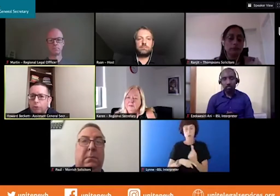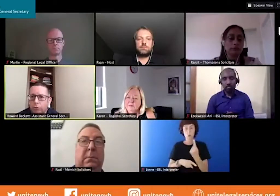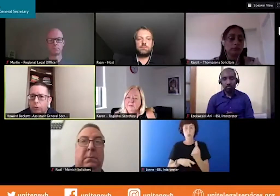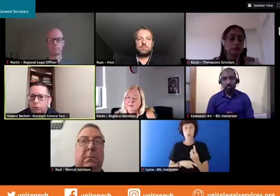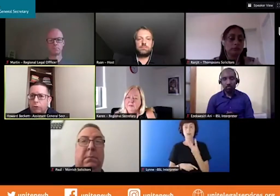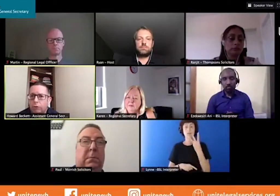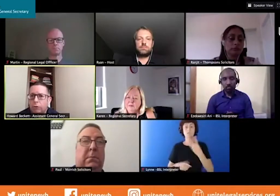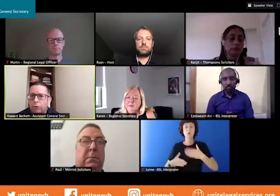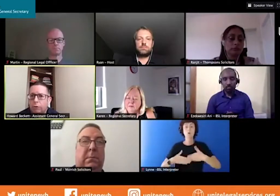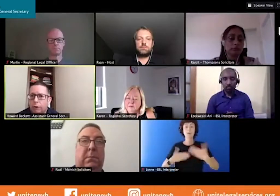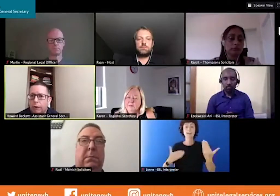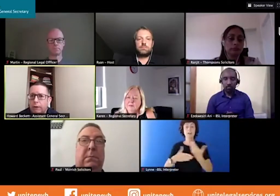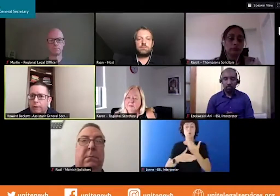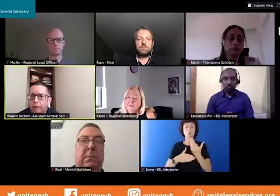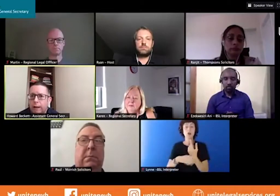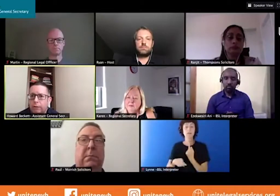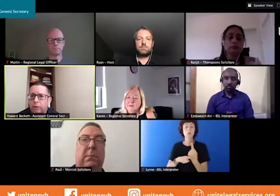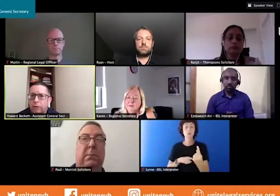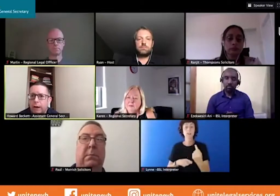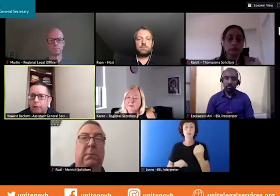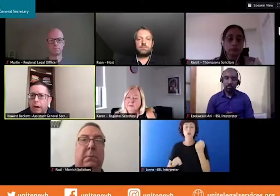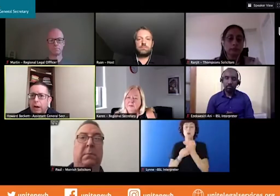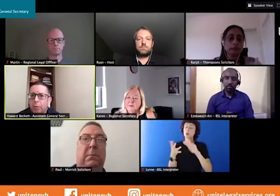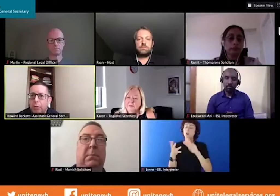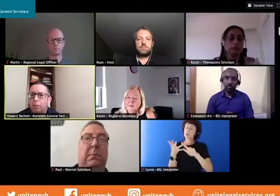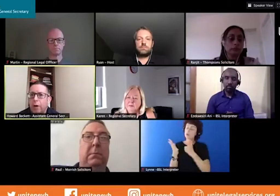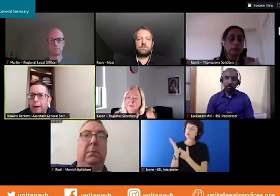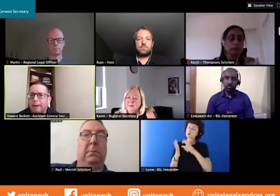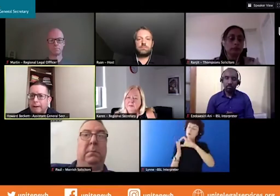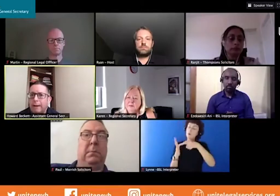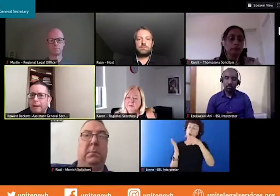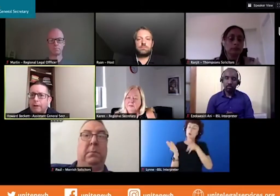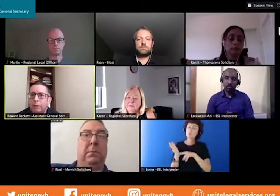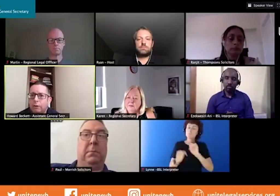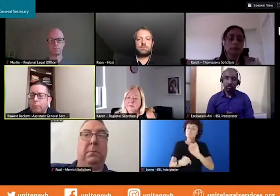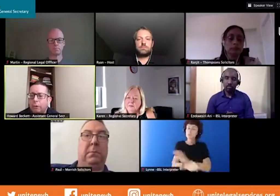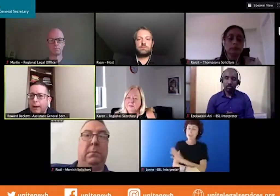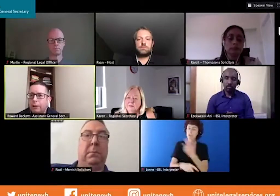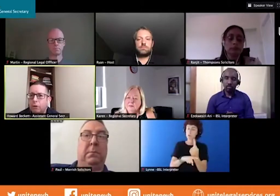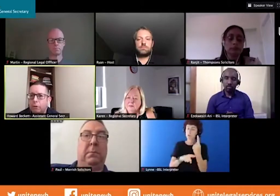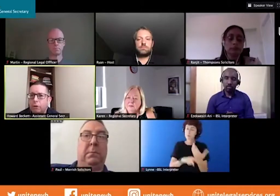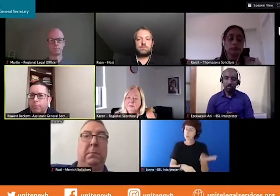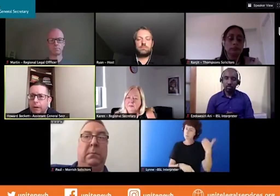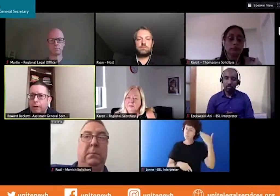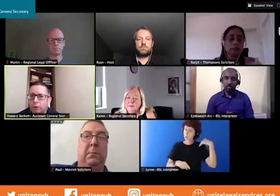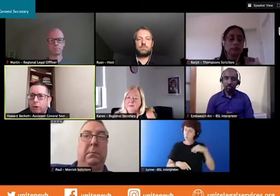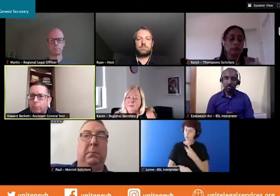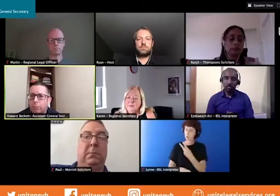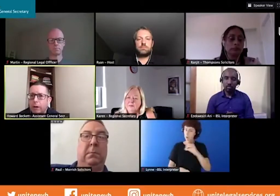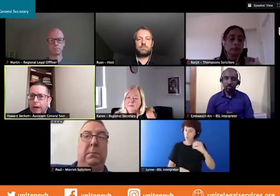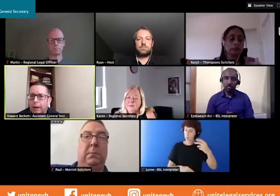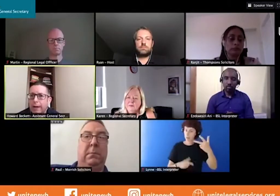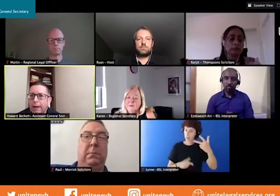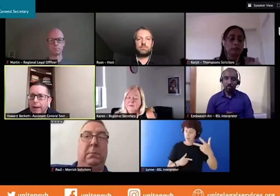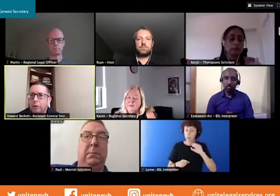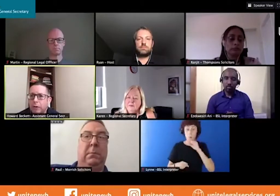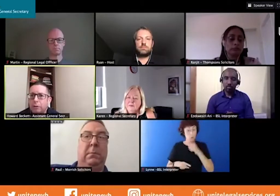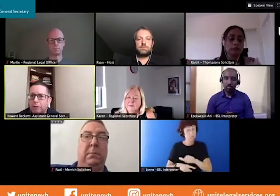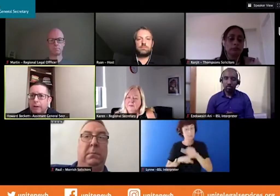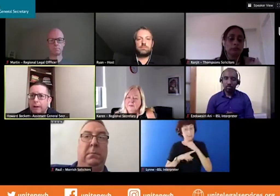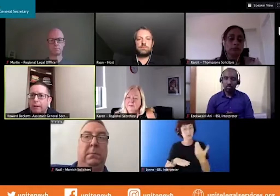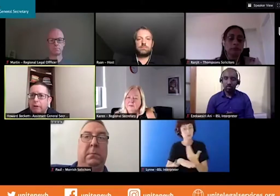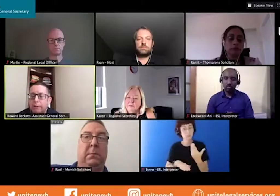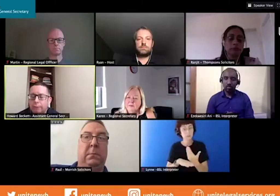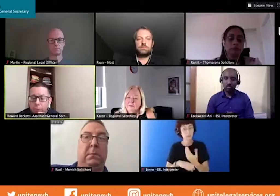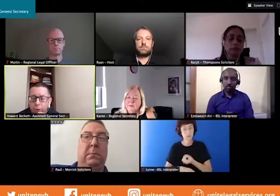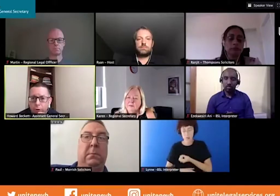2008 in the financial crash and was widely said to have protected over 1 million jobs. And Labour need to be saying this with the